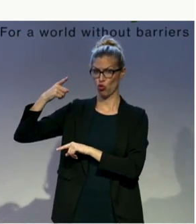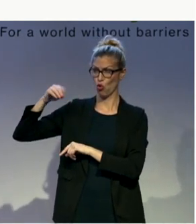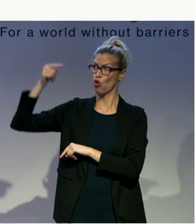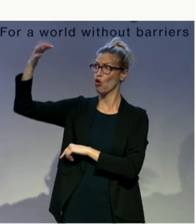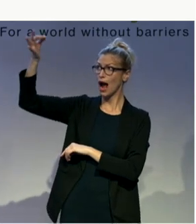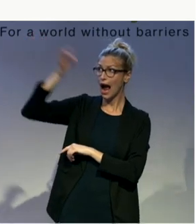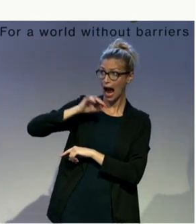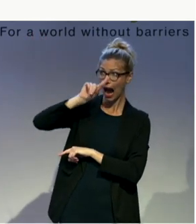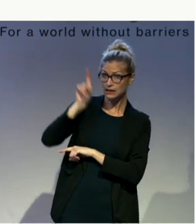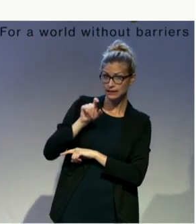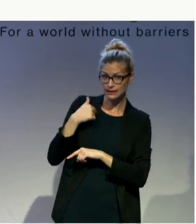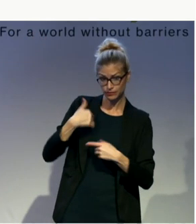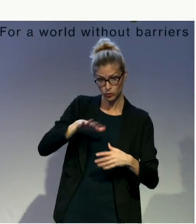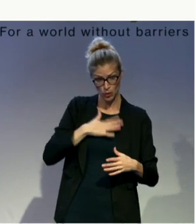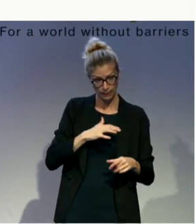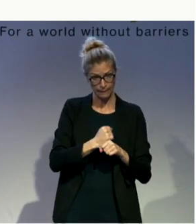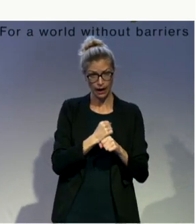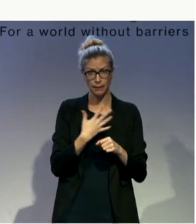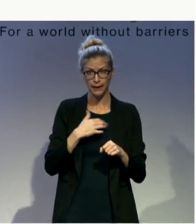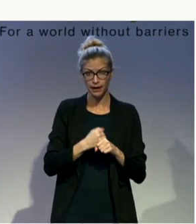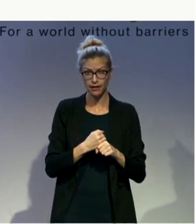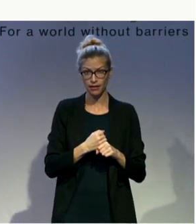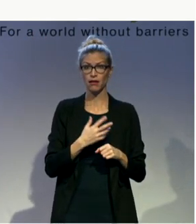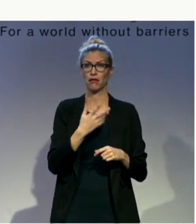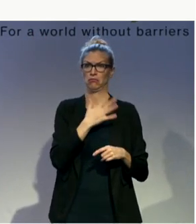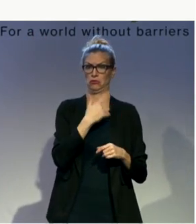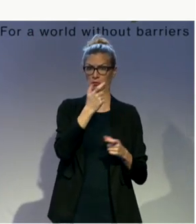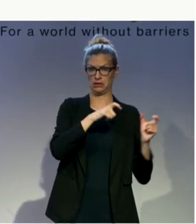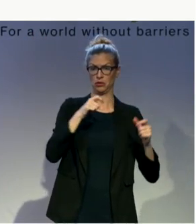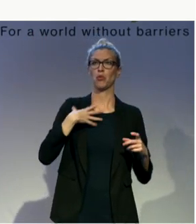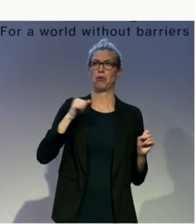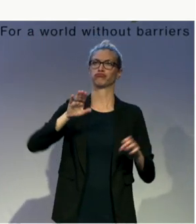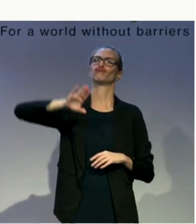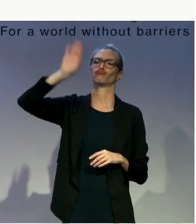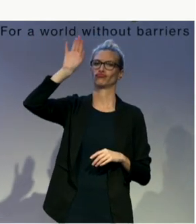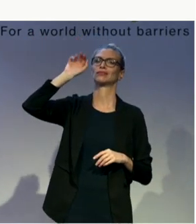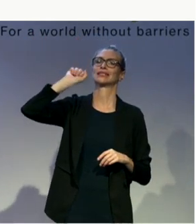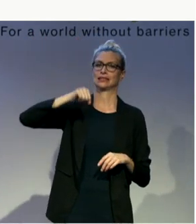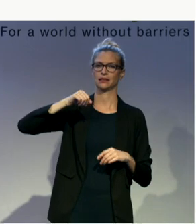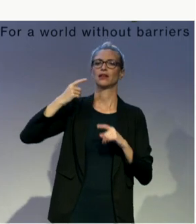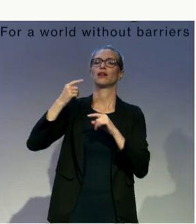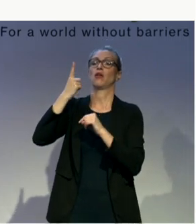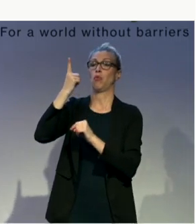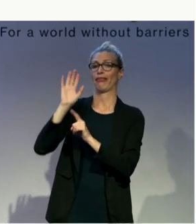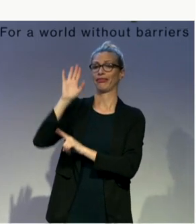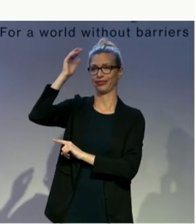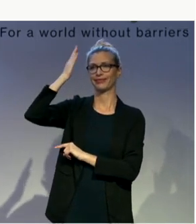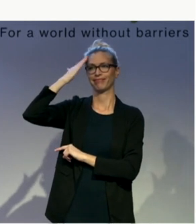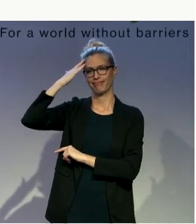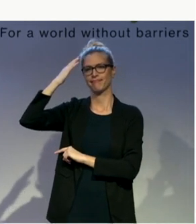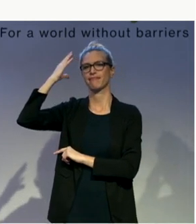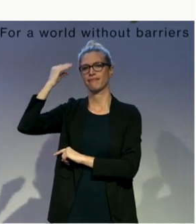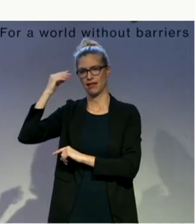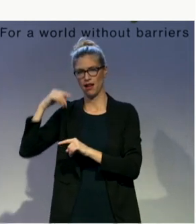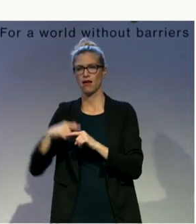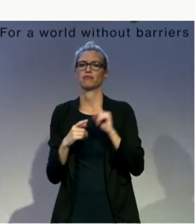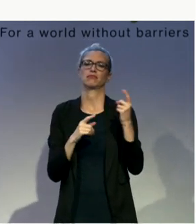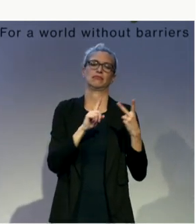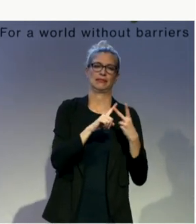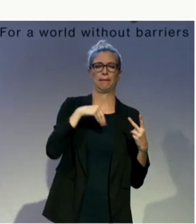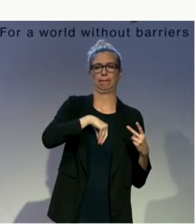And we focused on people with intellectual and psychiatric disabilities, and our colleagues, another NGO, focused